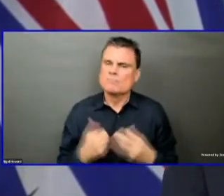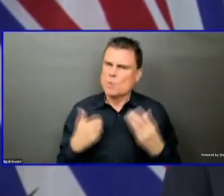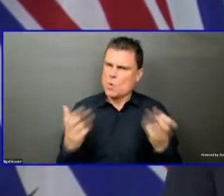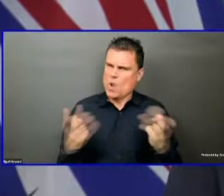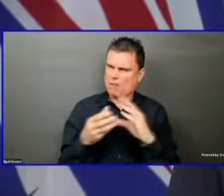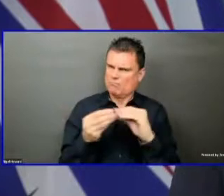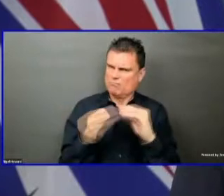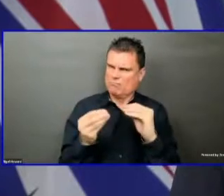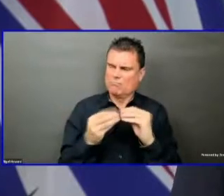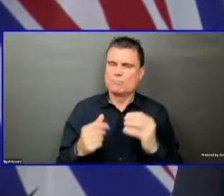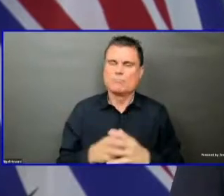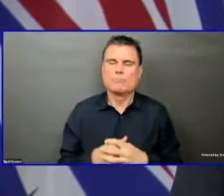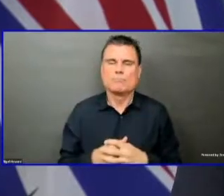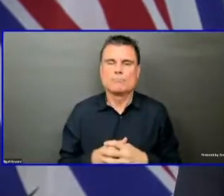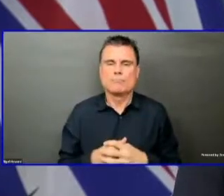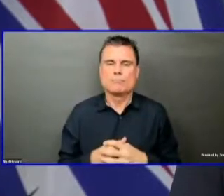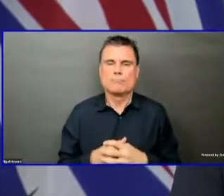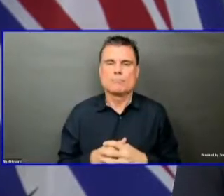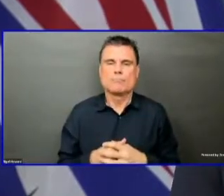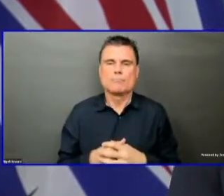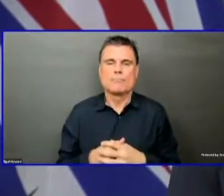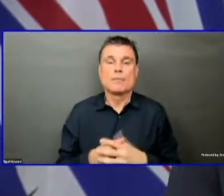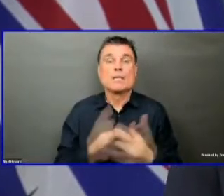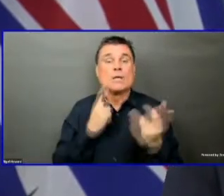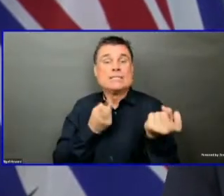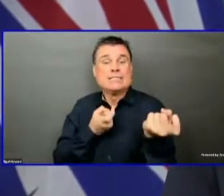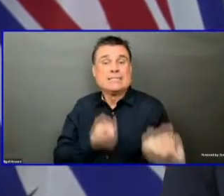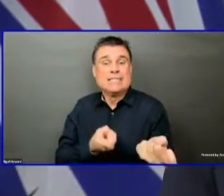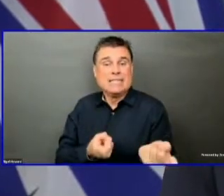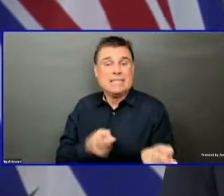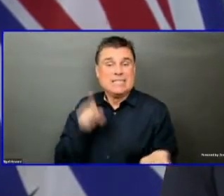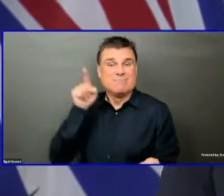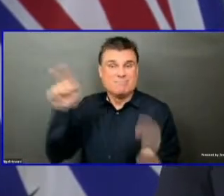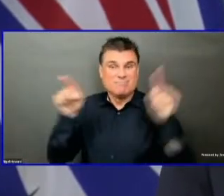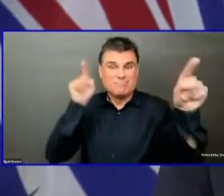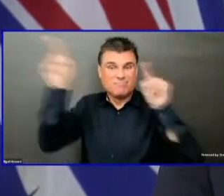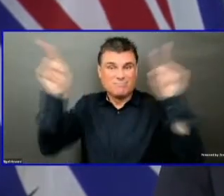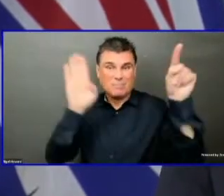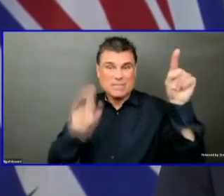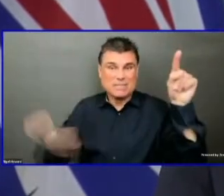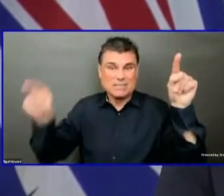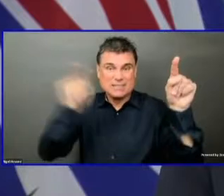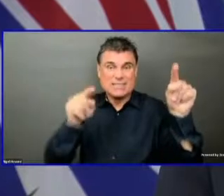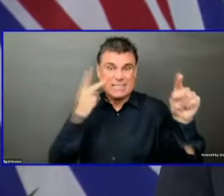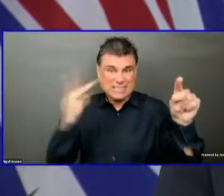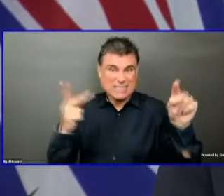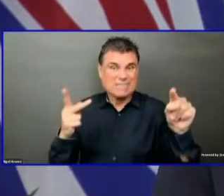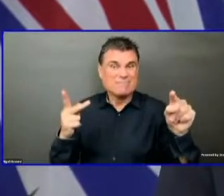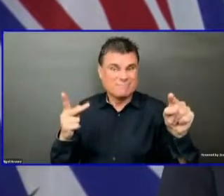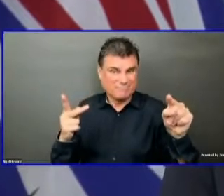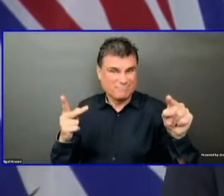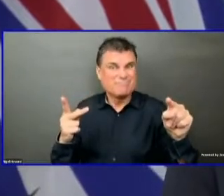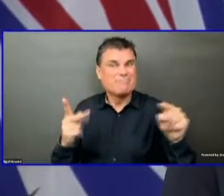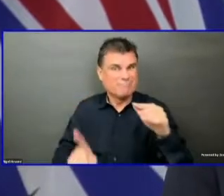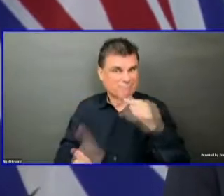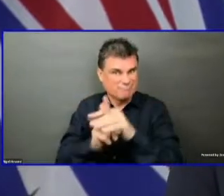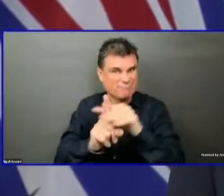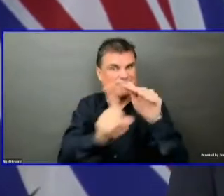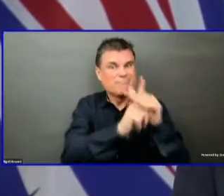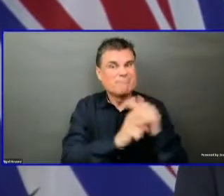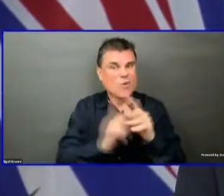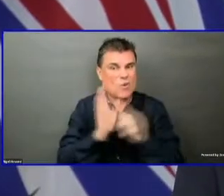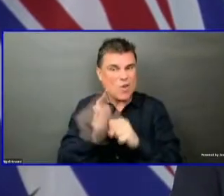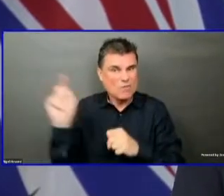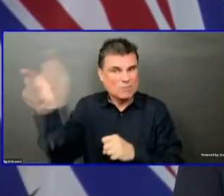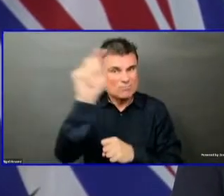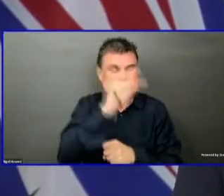just to note, and you see this in the material, but it doesn't stand up as well, that Vancouver Coastal Health will be advising